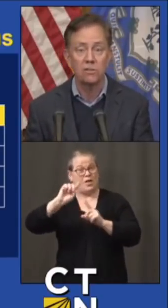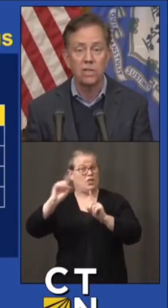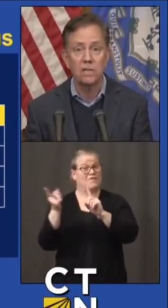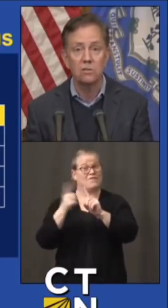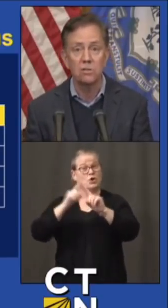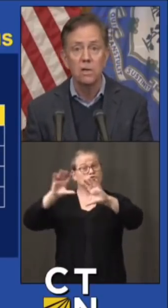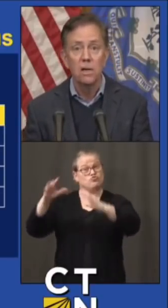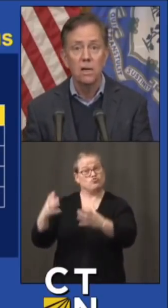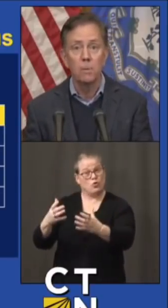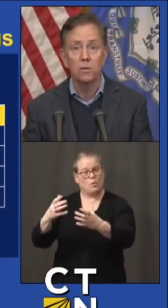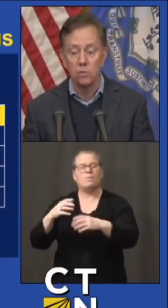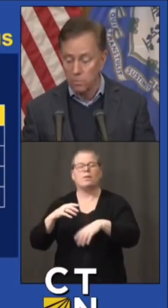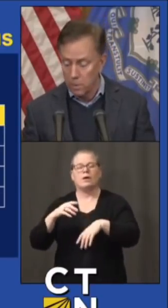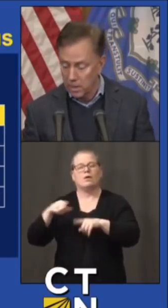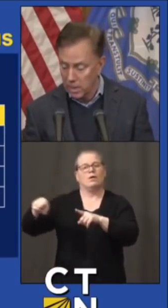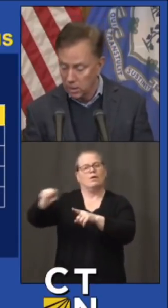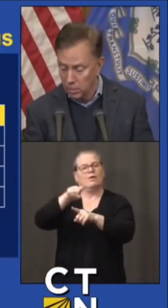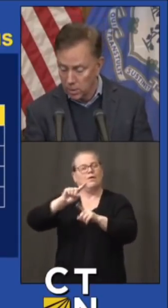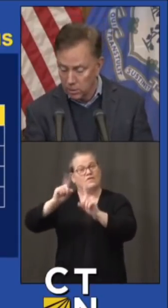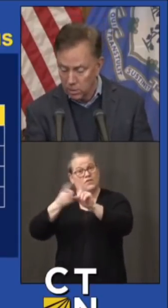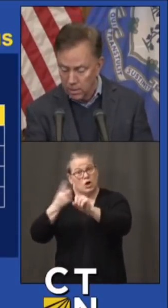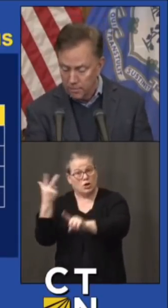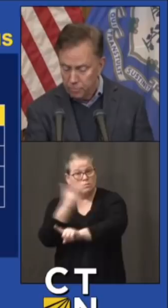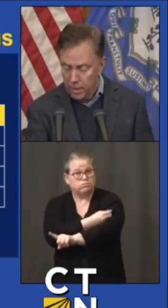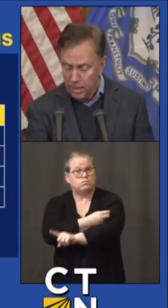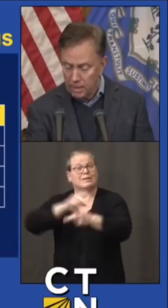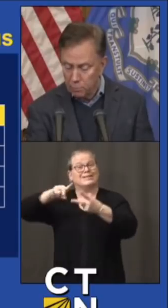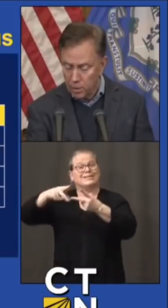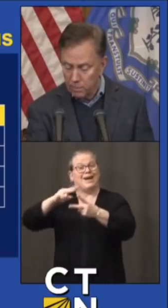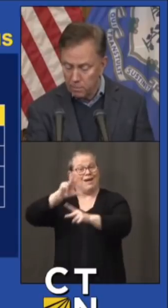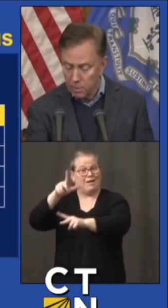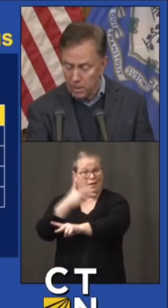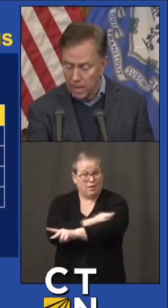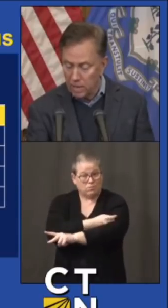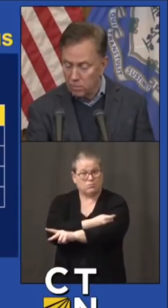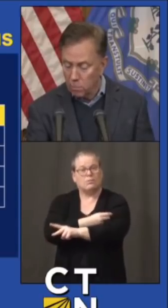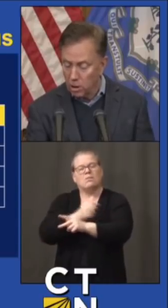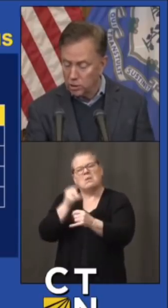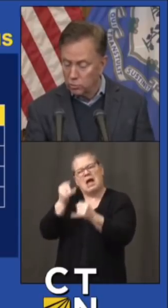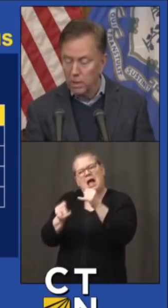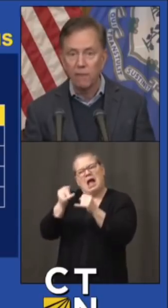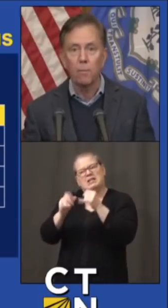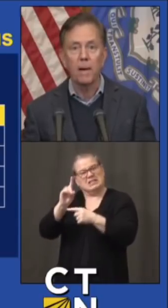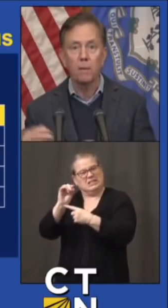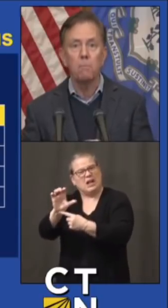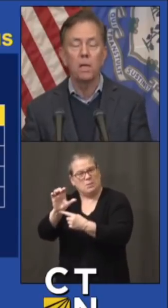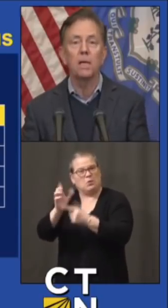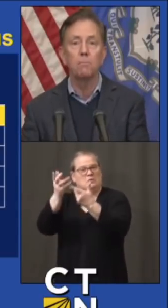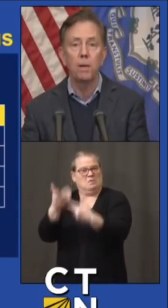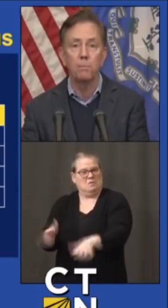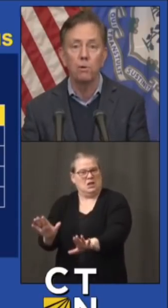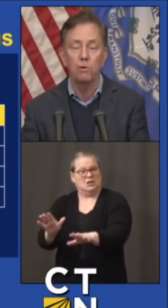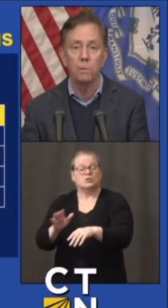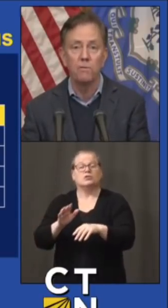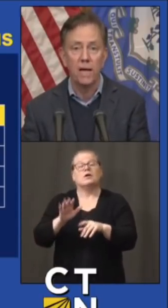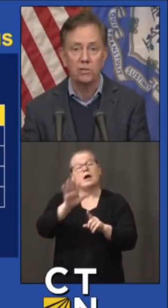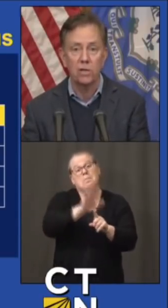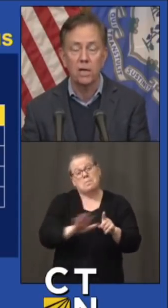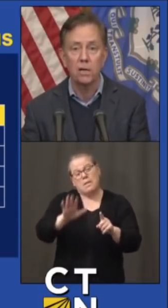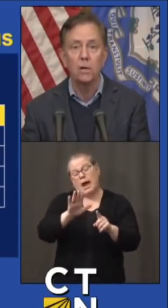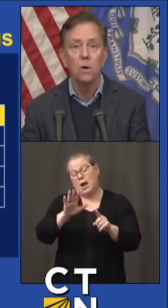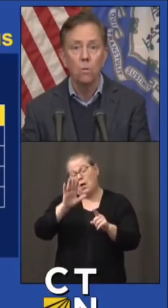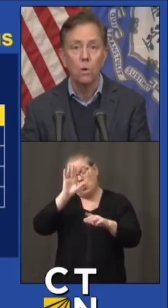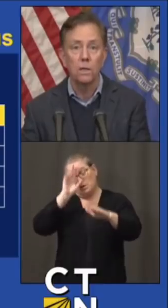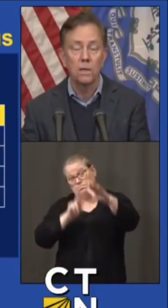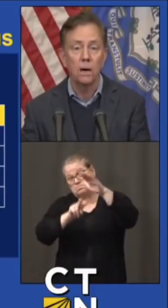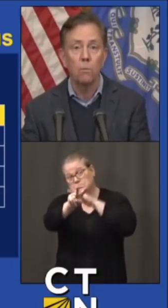second vaccines administered by the end of the month. And then probably by the end of March, we'll have about 1 million people who've been